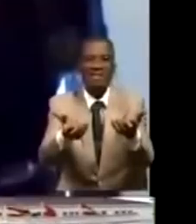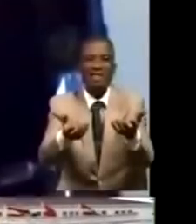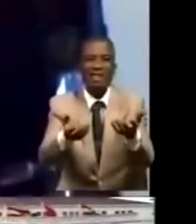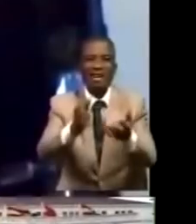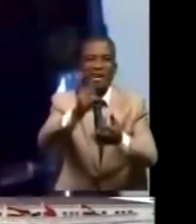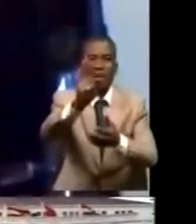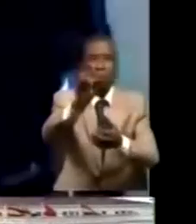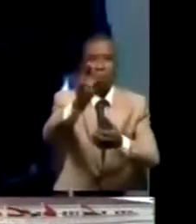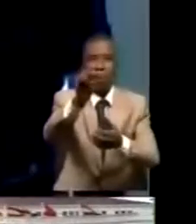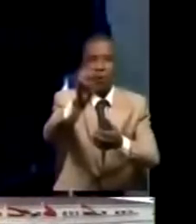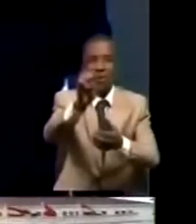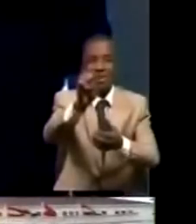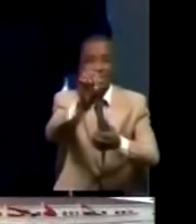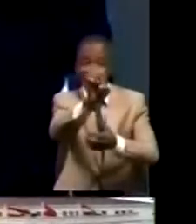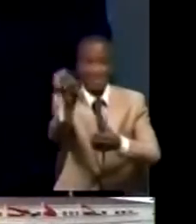Bono East was one of the